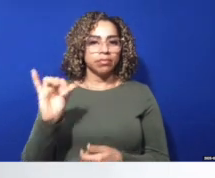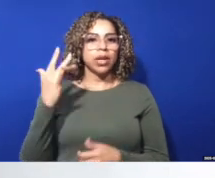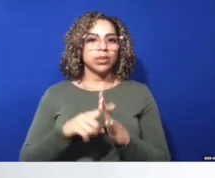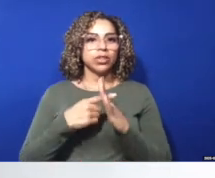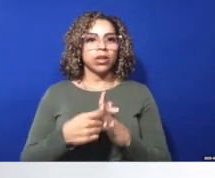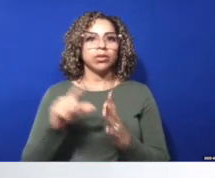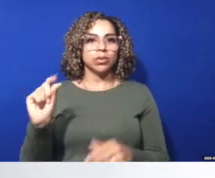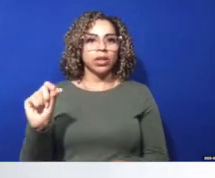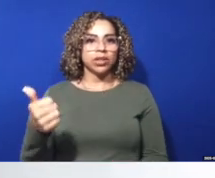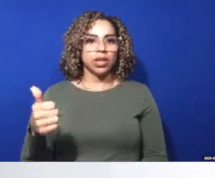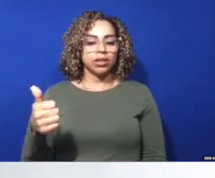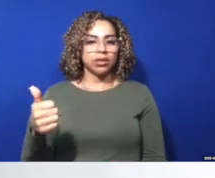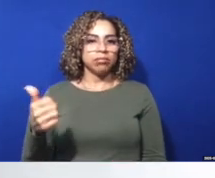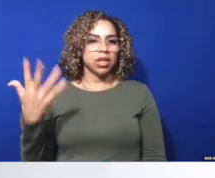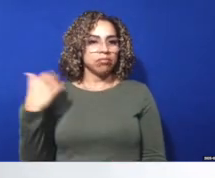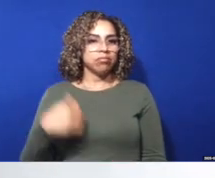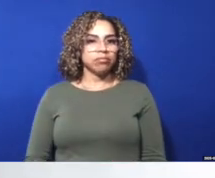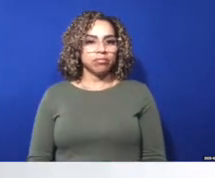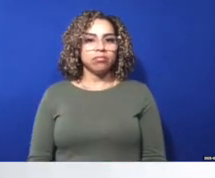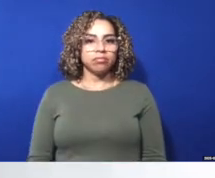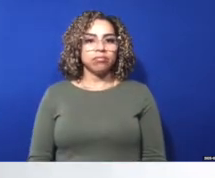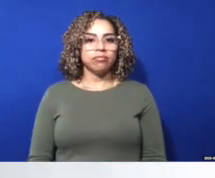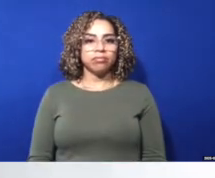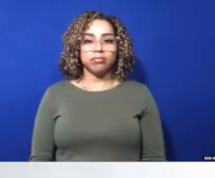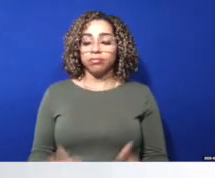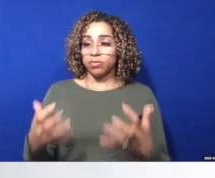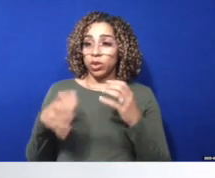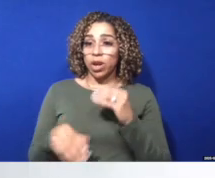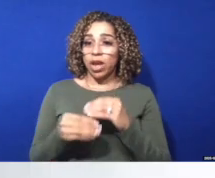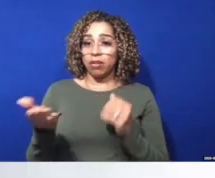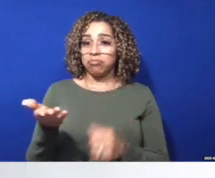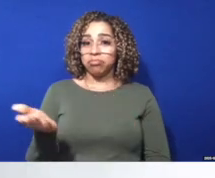2010. But yeah, does anybody want to add anything?